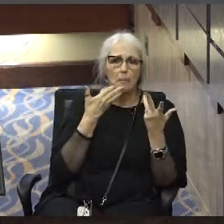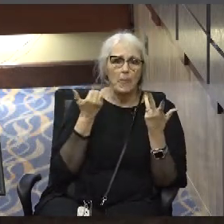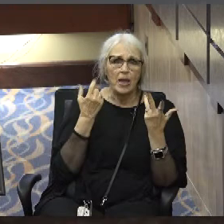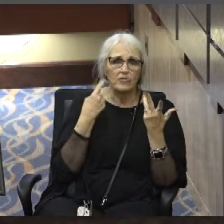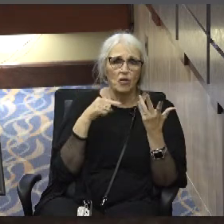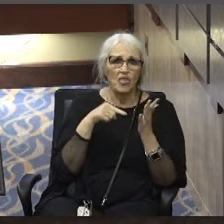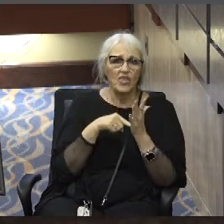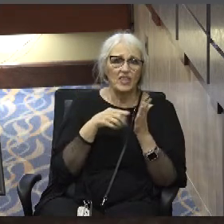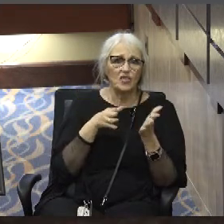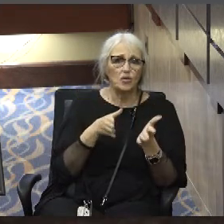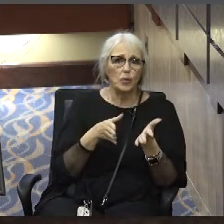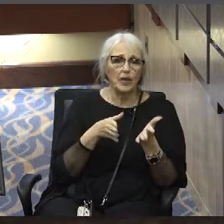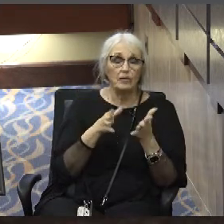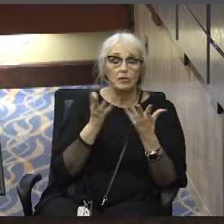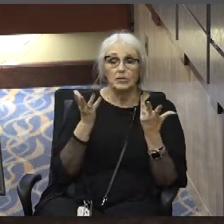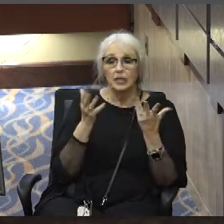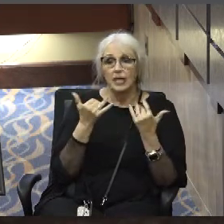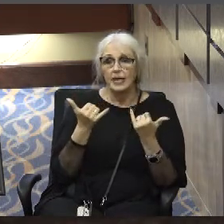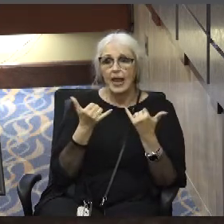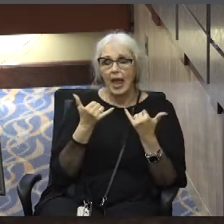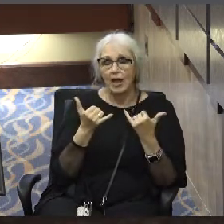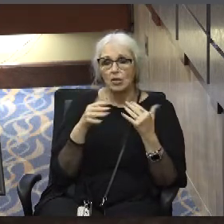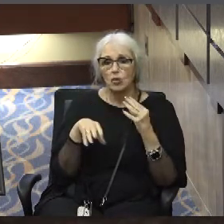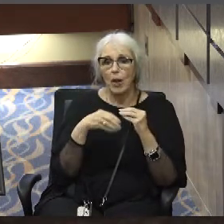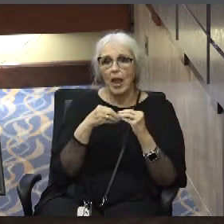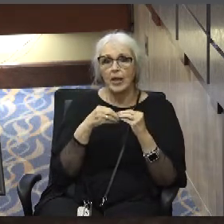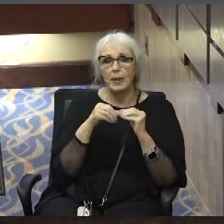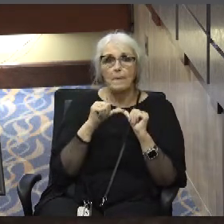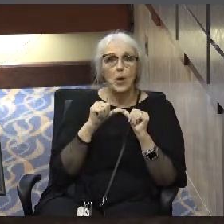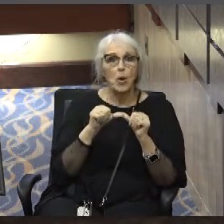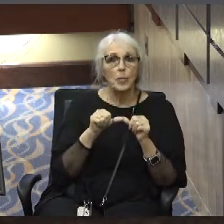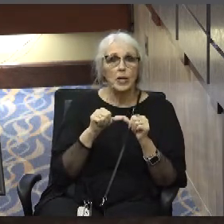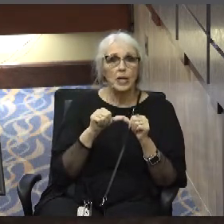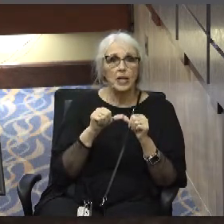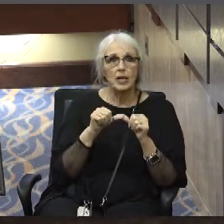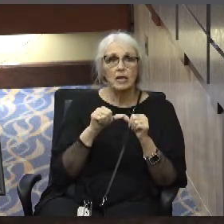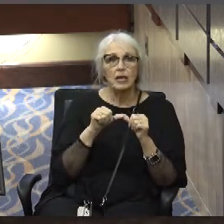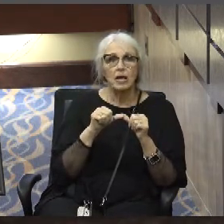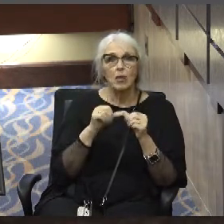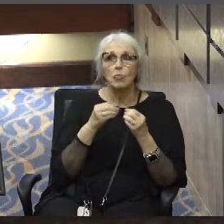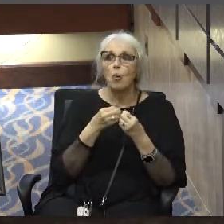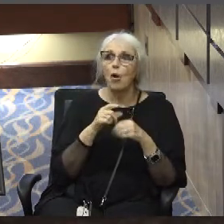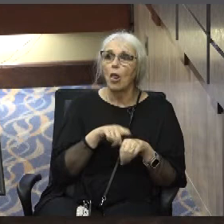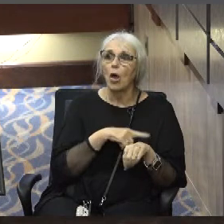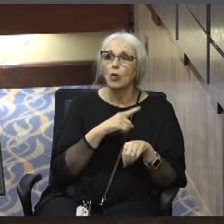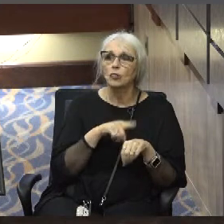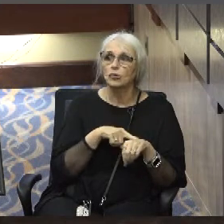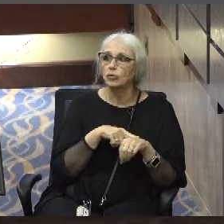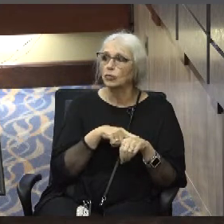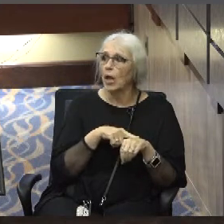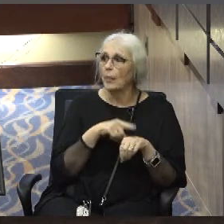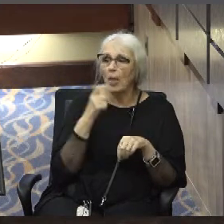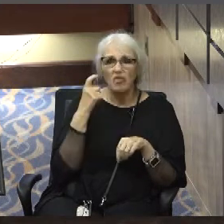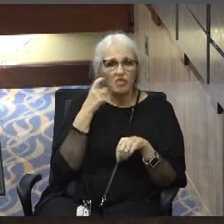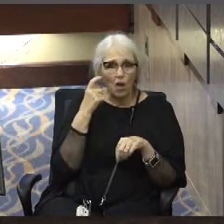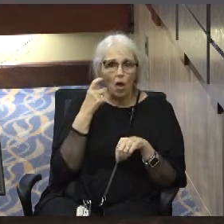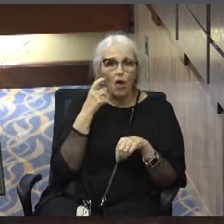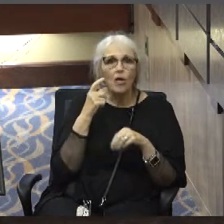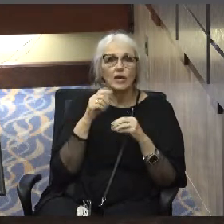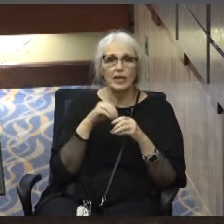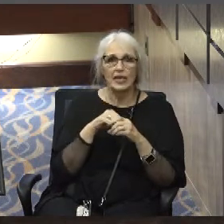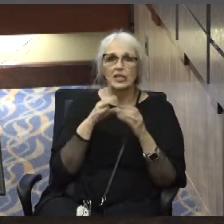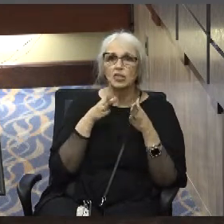street? And now I think we're putting, permanent or, longer term thought into how we're fixing these streets.